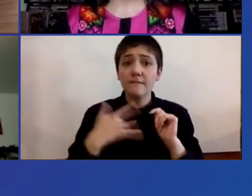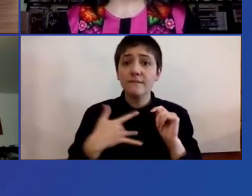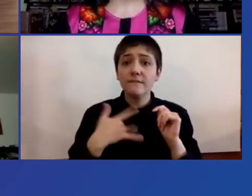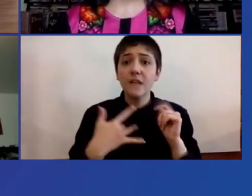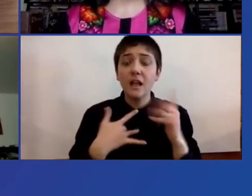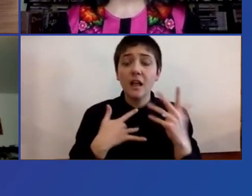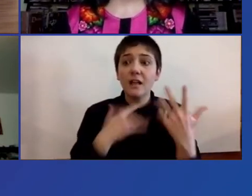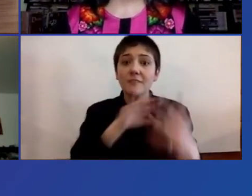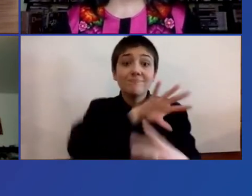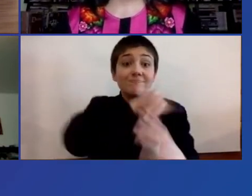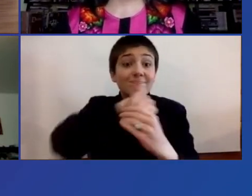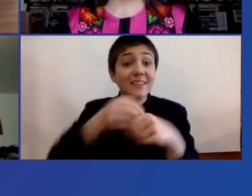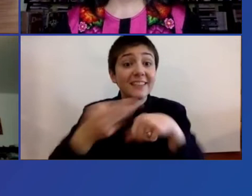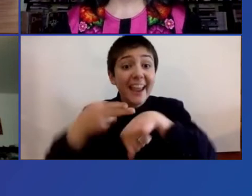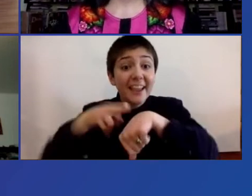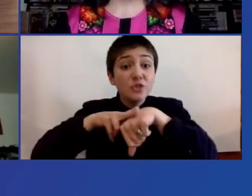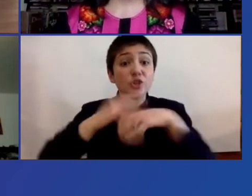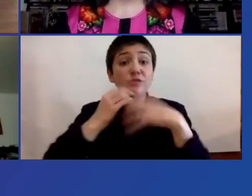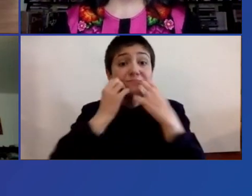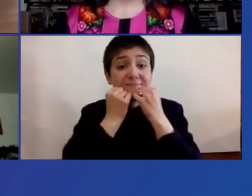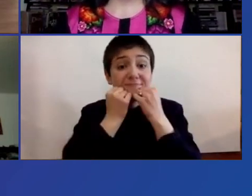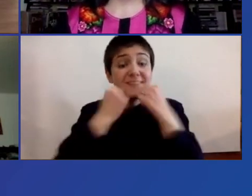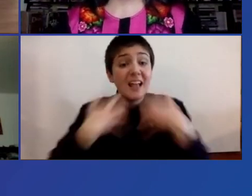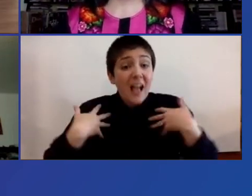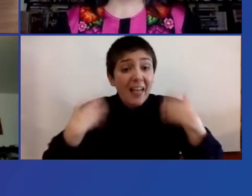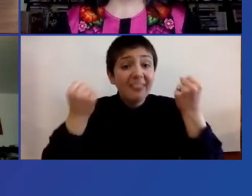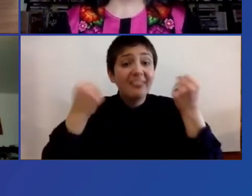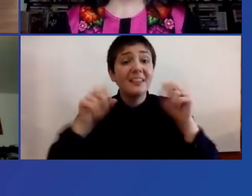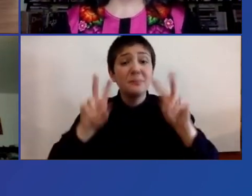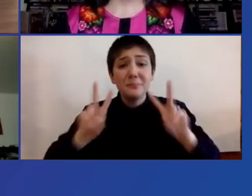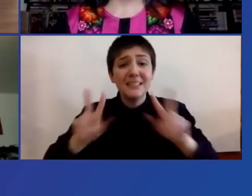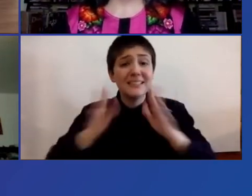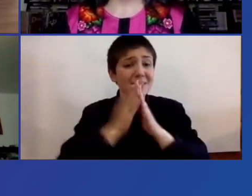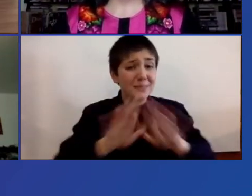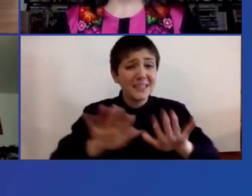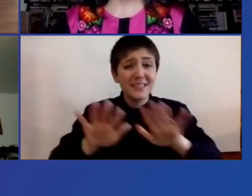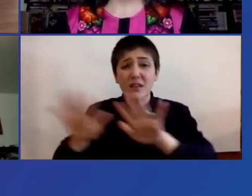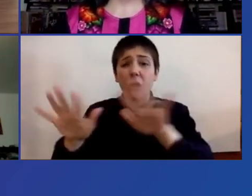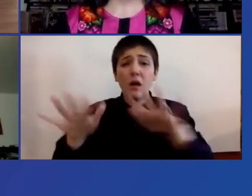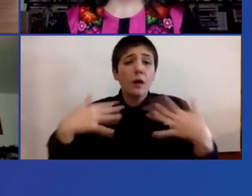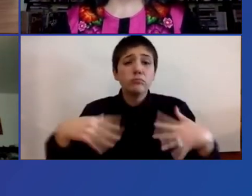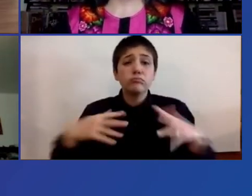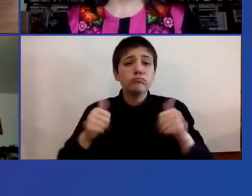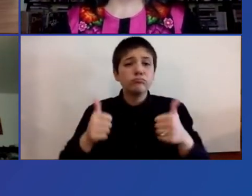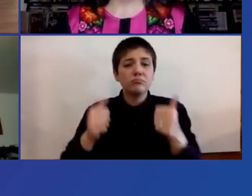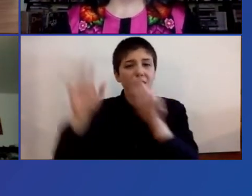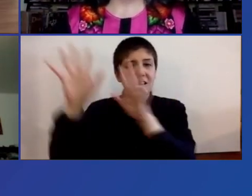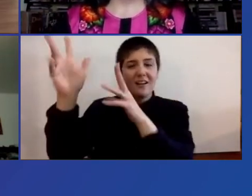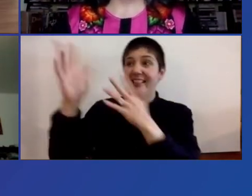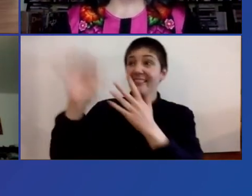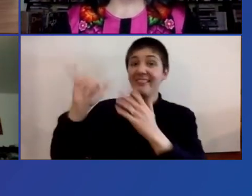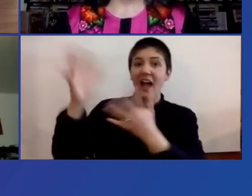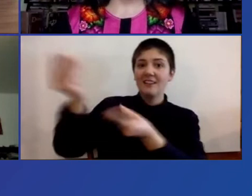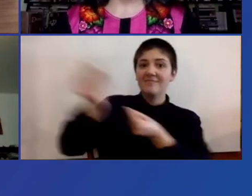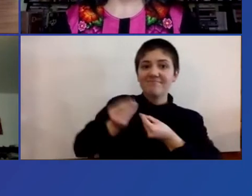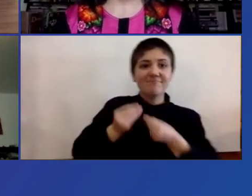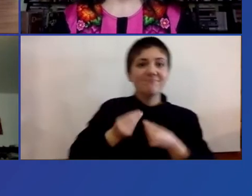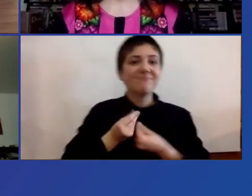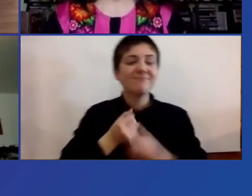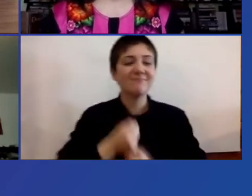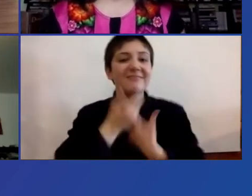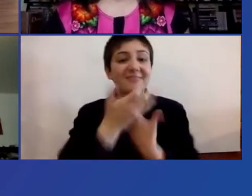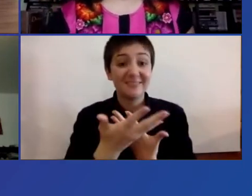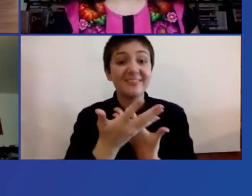the nature. We are all healthy and peace of the land. And the dancers and also musicians, they're the ones